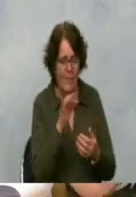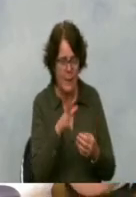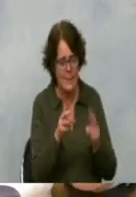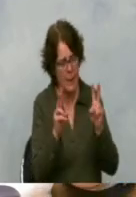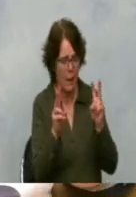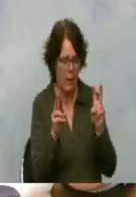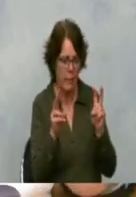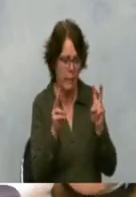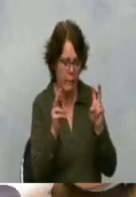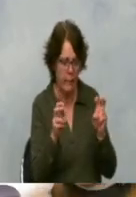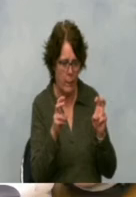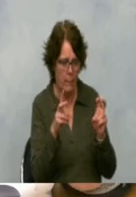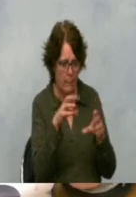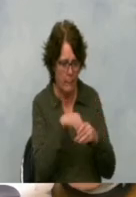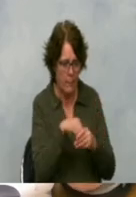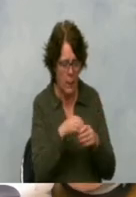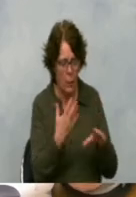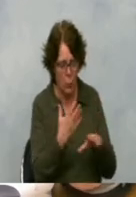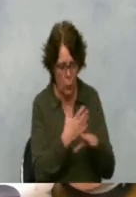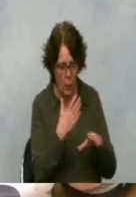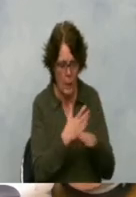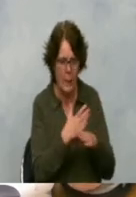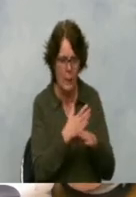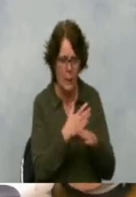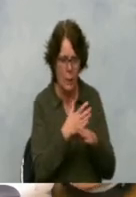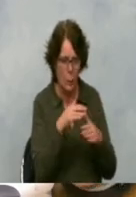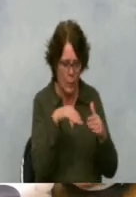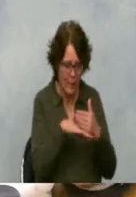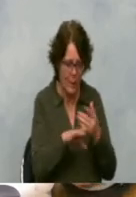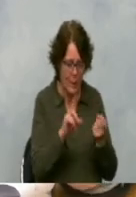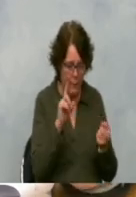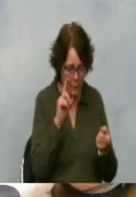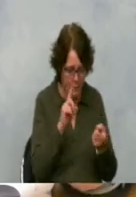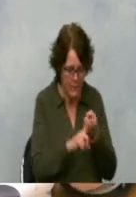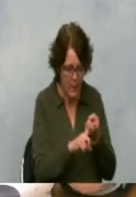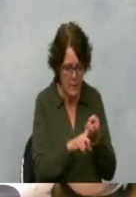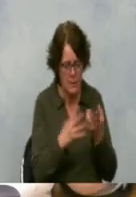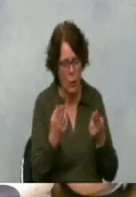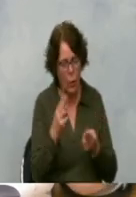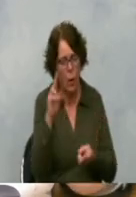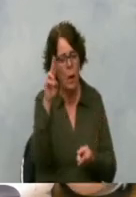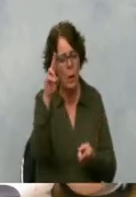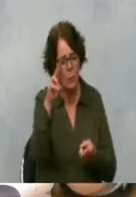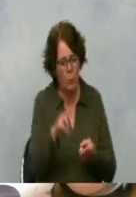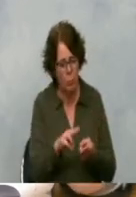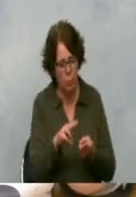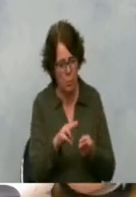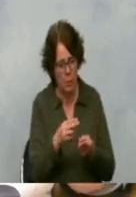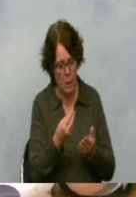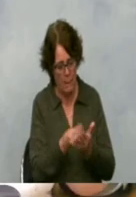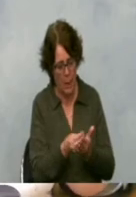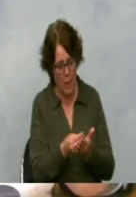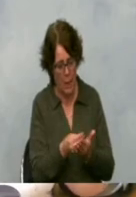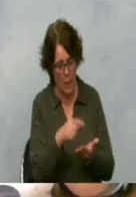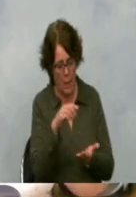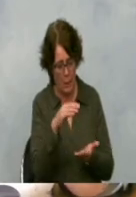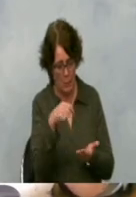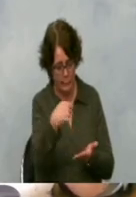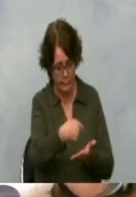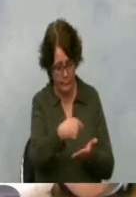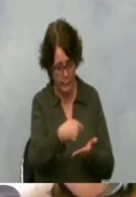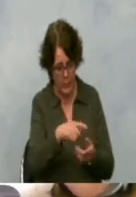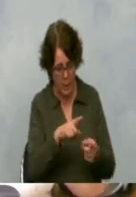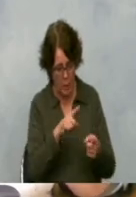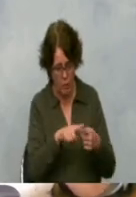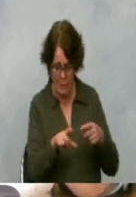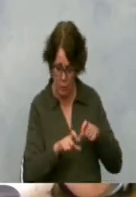right, in terms of working within a fixed or a diminishing pot of money, right, and trying to carry